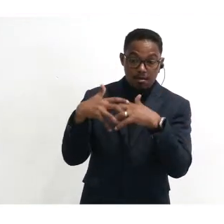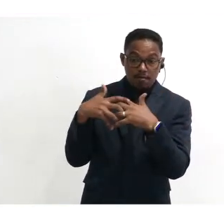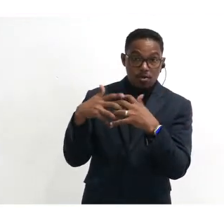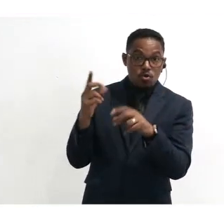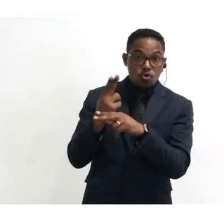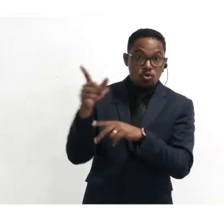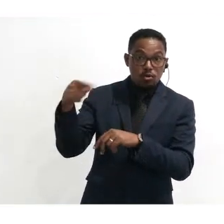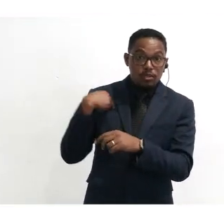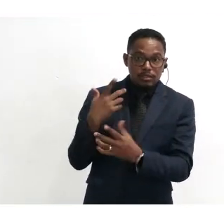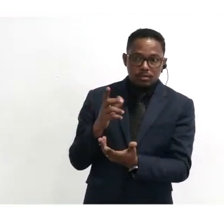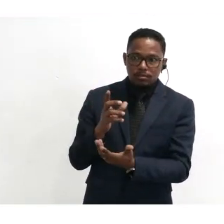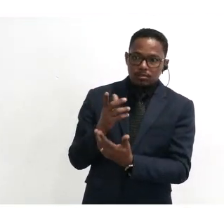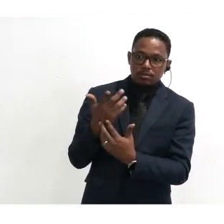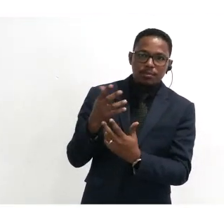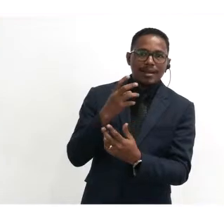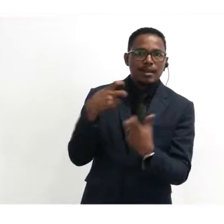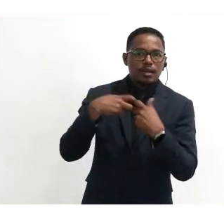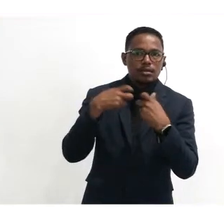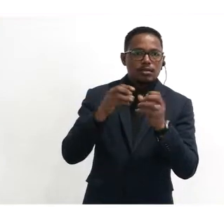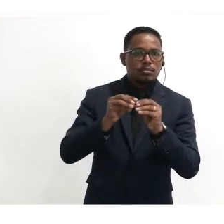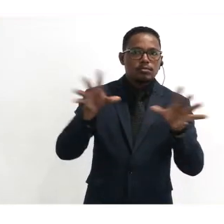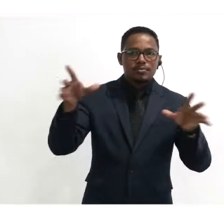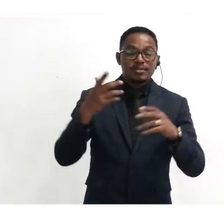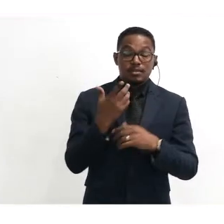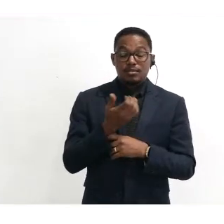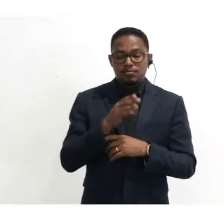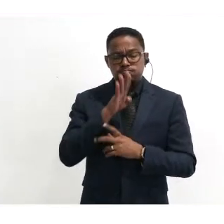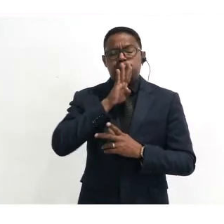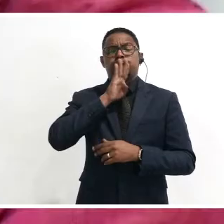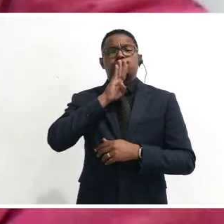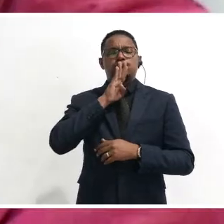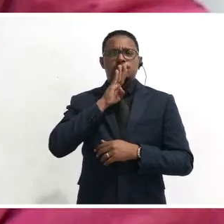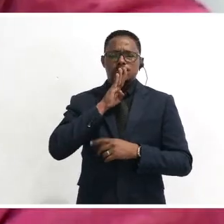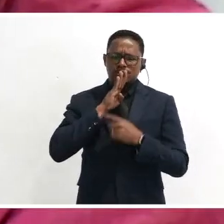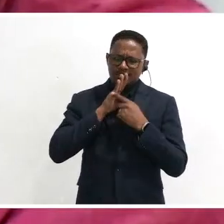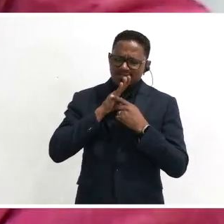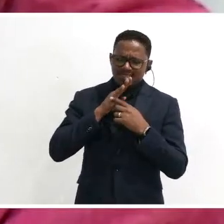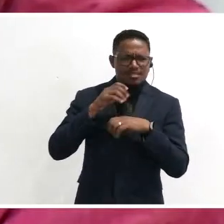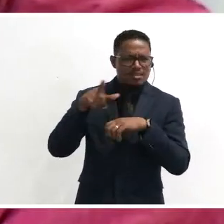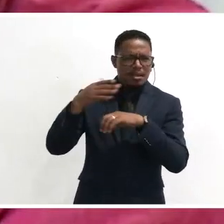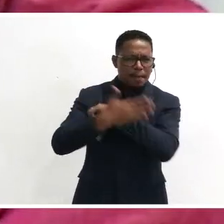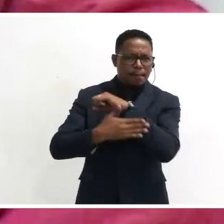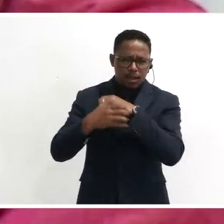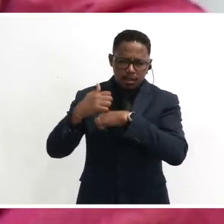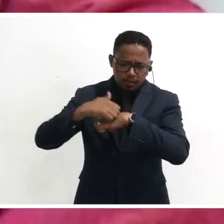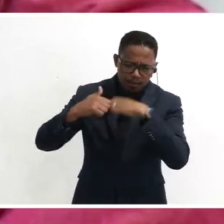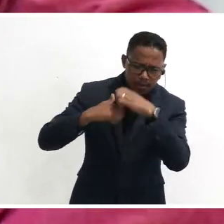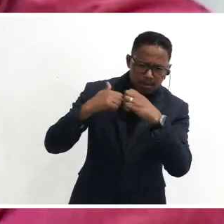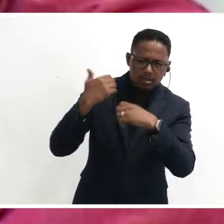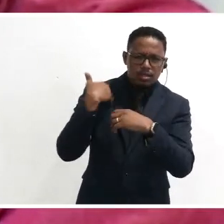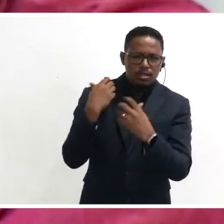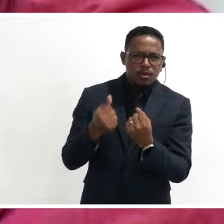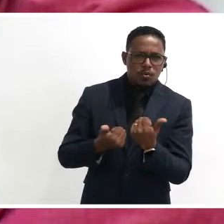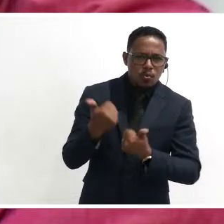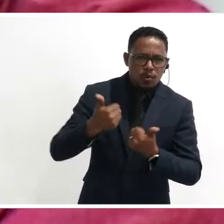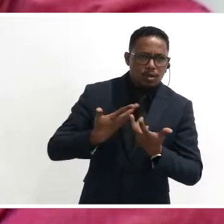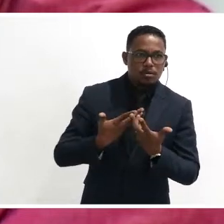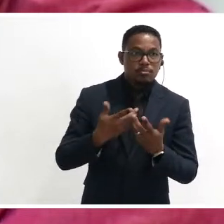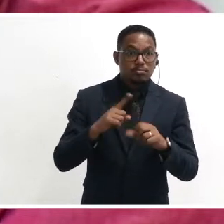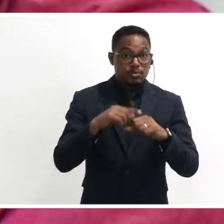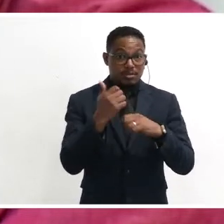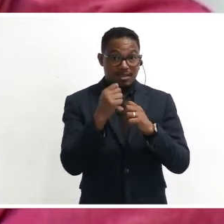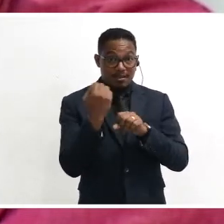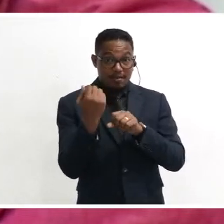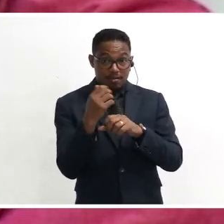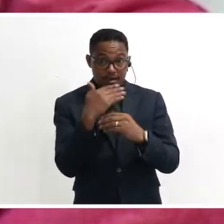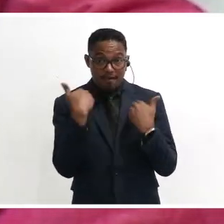frustrating. So those kinds of things. What's the infrastructure like? But not just like physical infrastructure, not just like